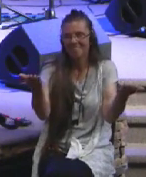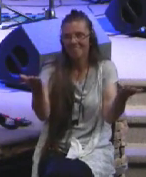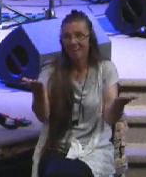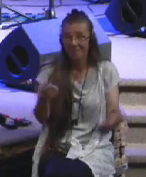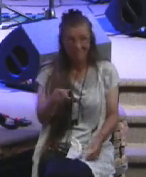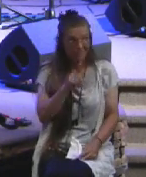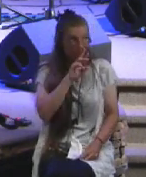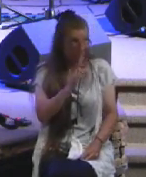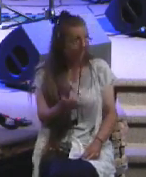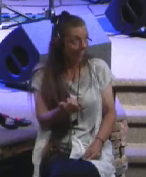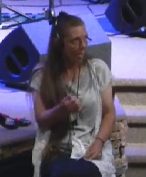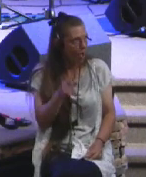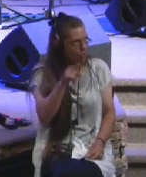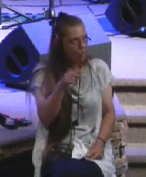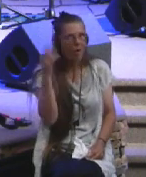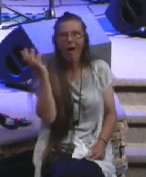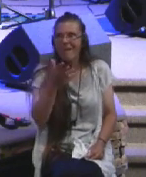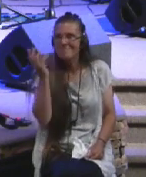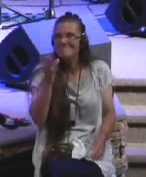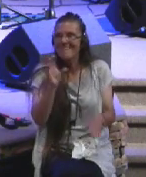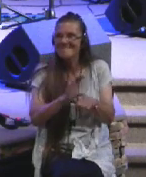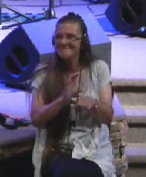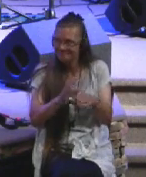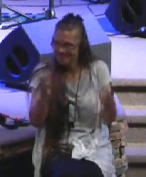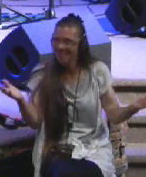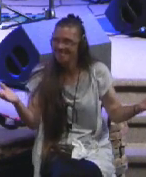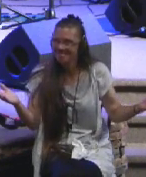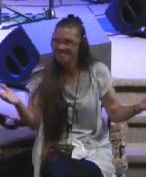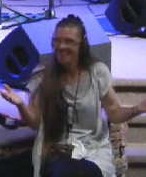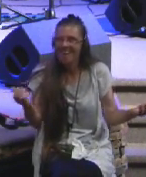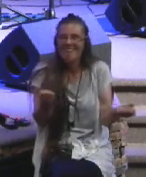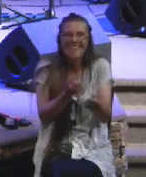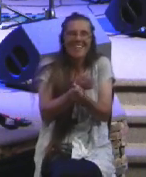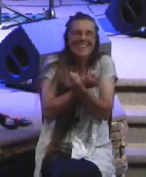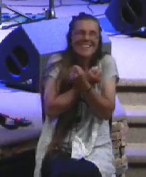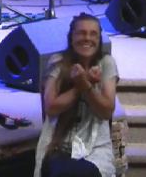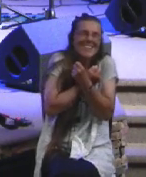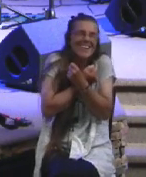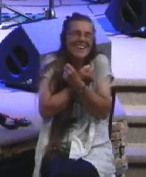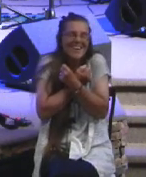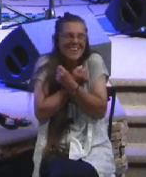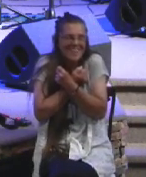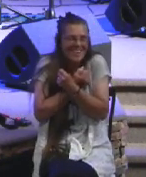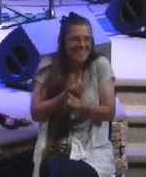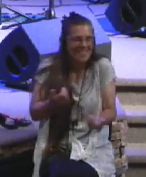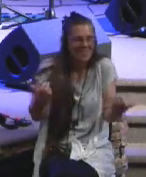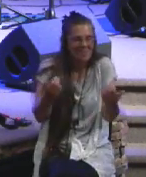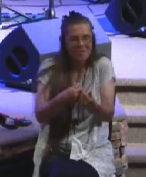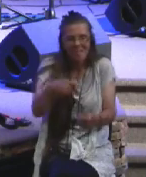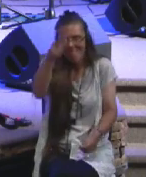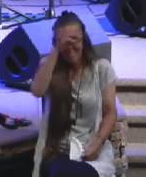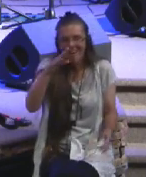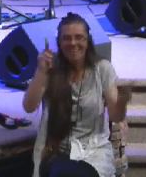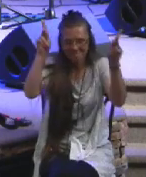You are an amazing church. And I love being with God's